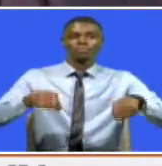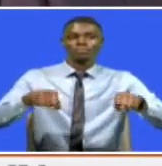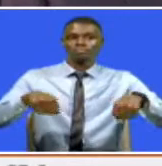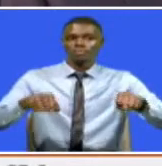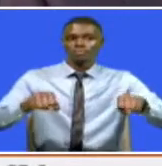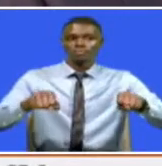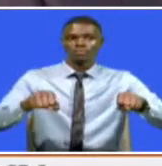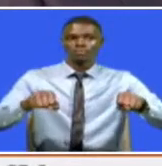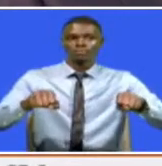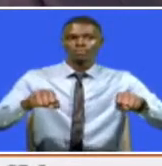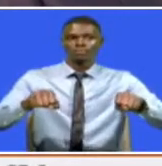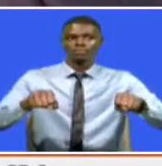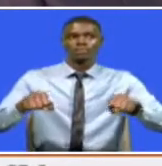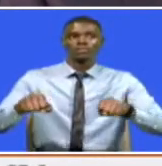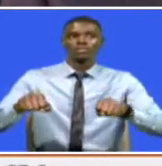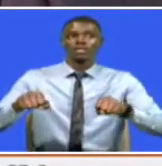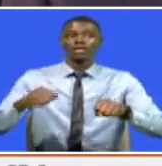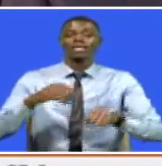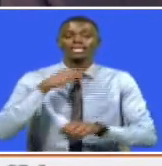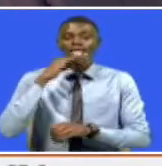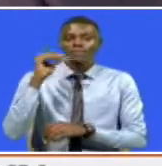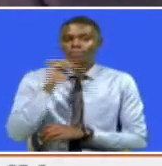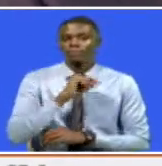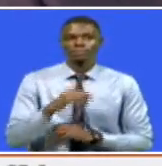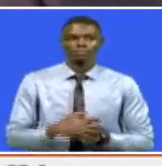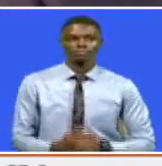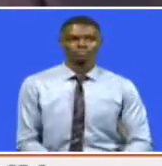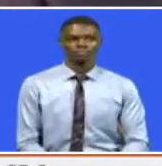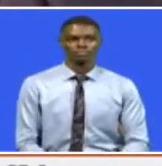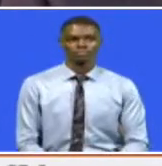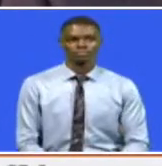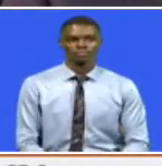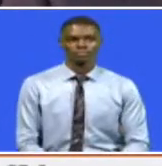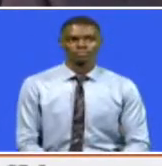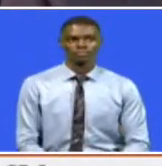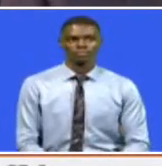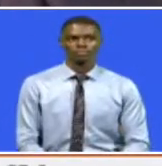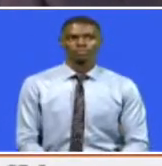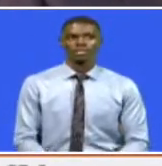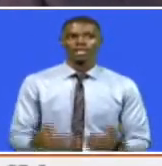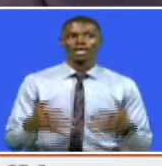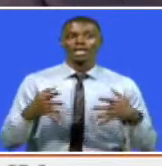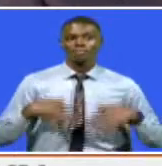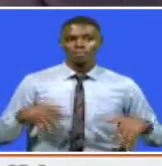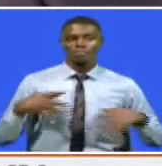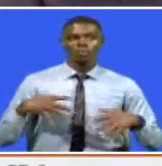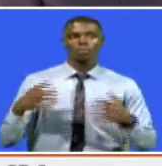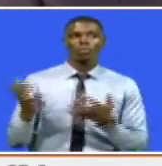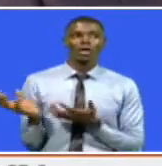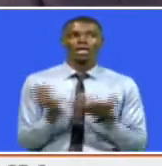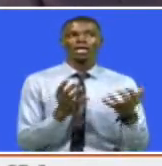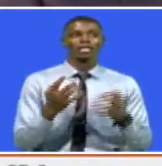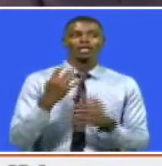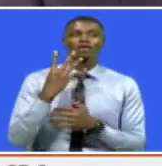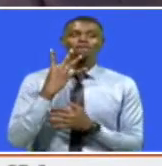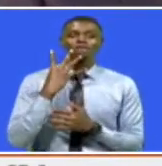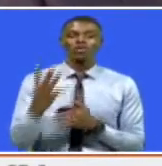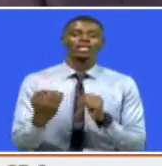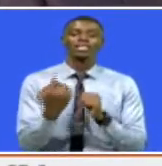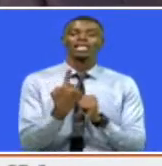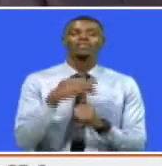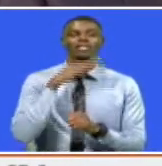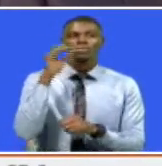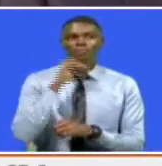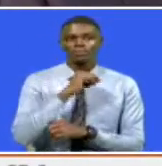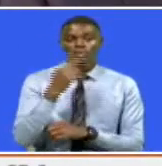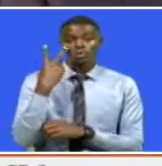1,190 motorcyclist riders so far have died. And the passengers they carry, 411 have died.